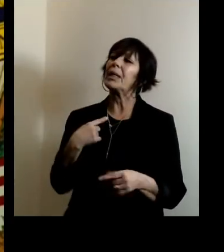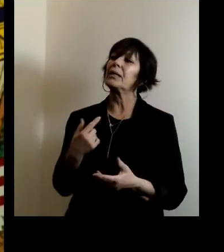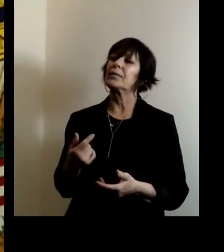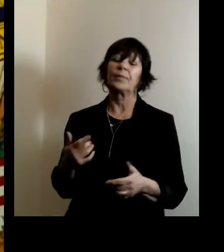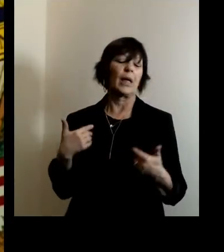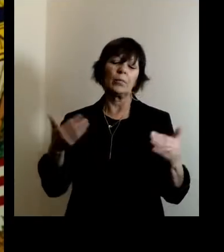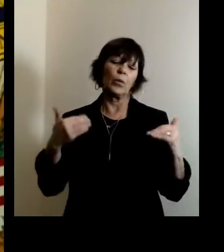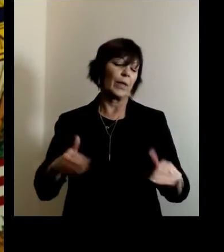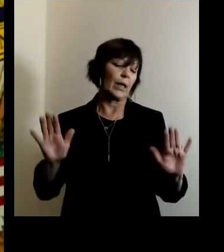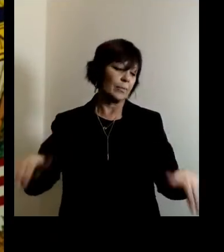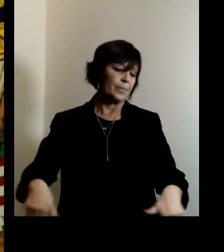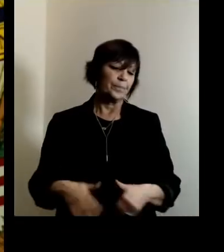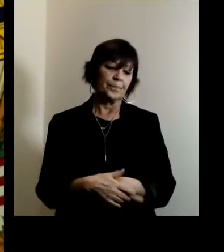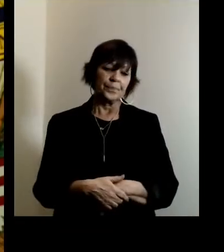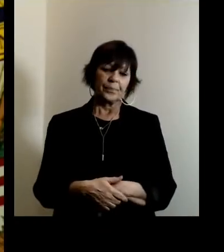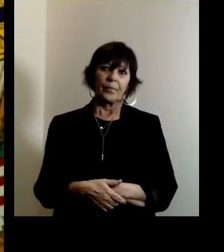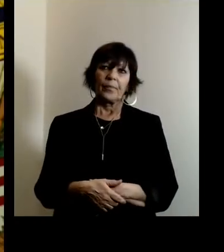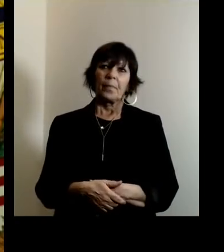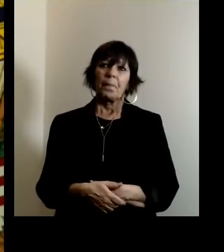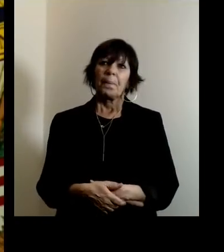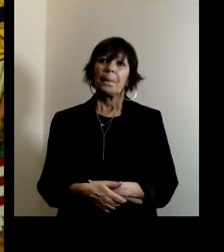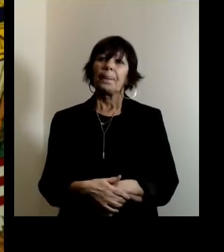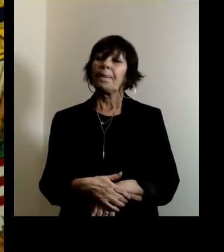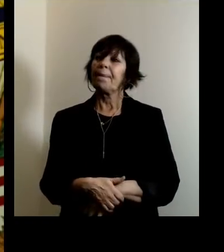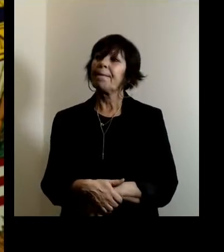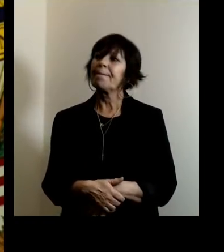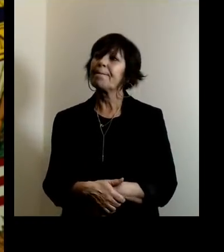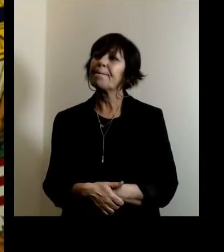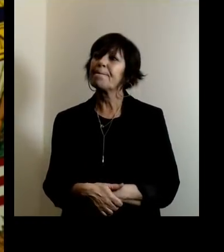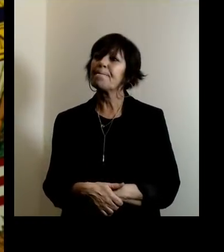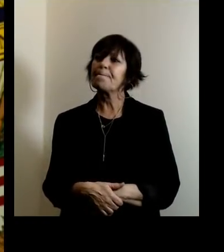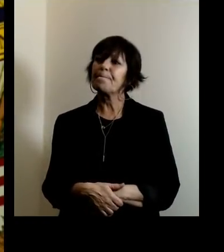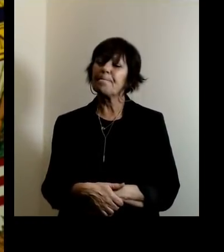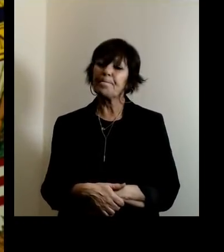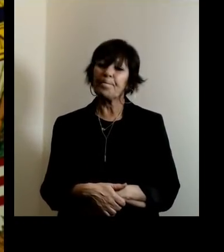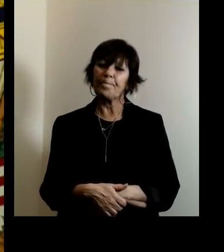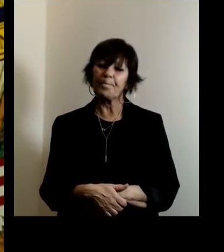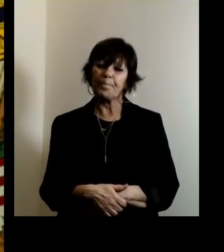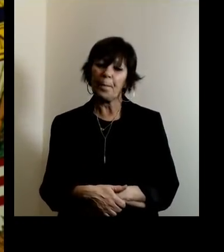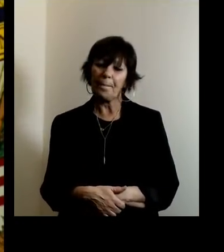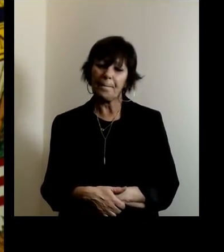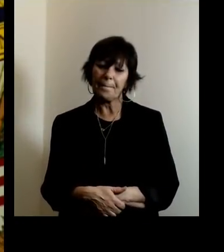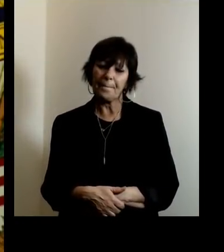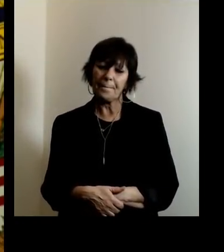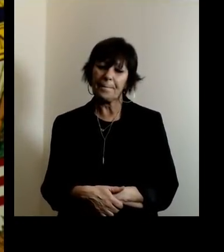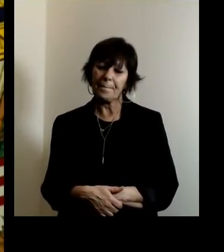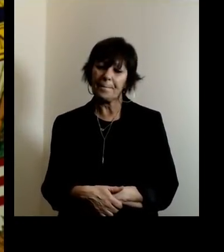to move on, Michael. Mike Mrosiak, WBFO.